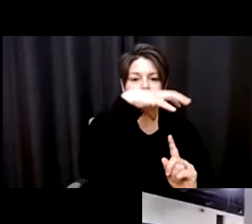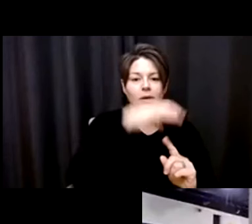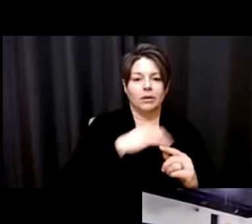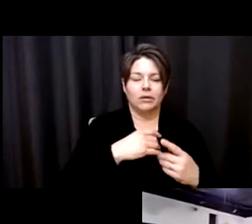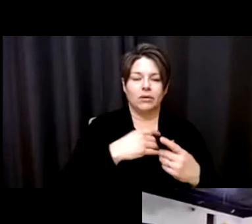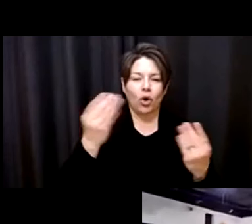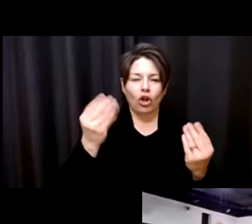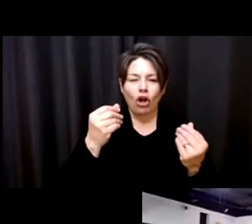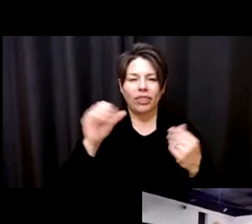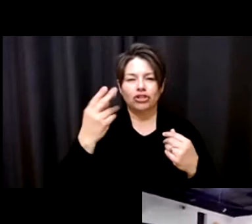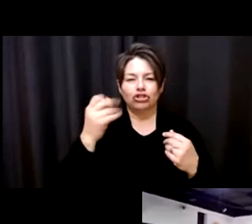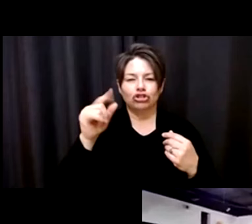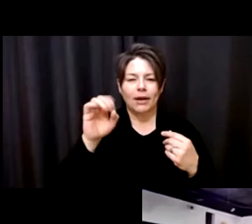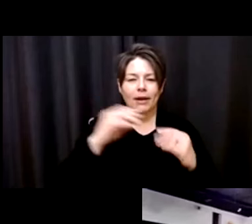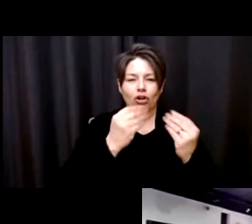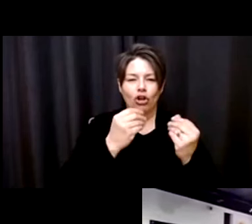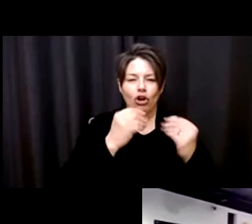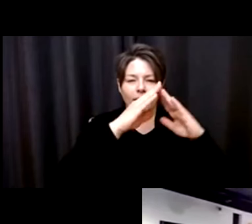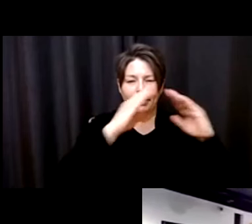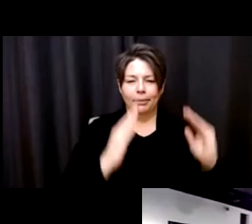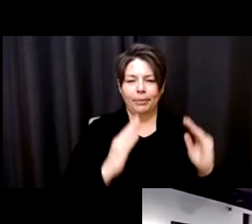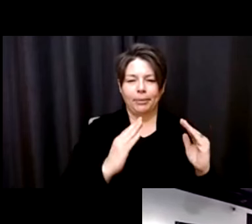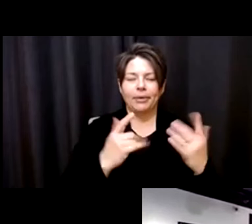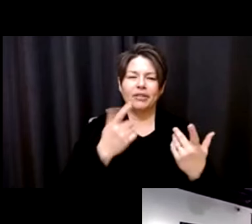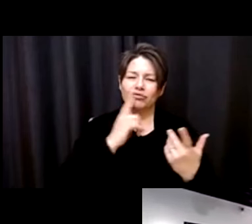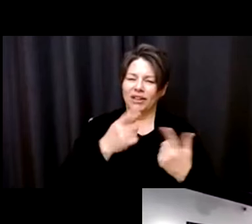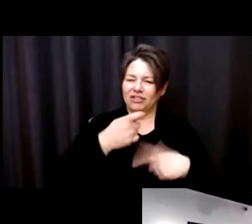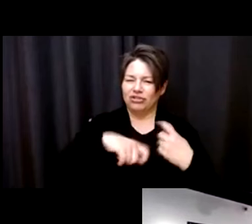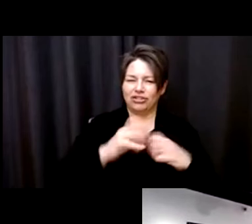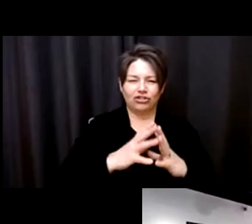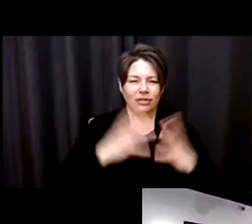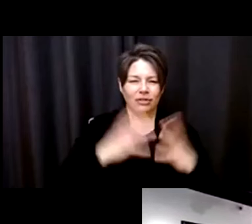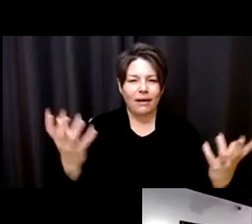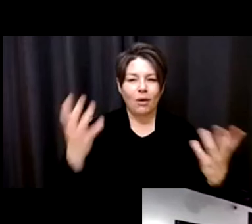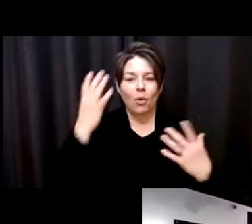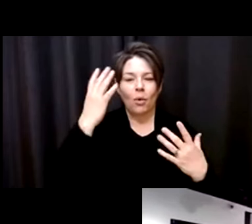but it's really changed a lot. And obviously, you know, it's due to